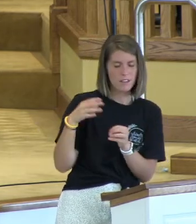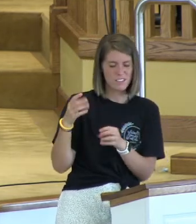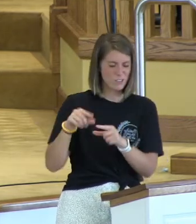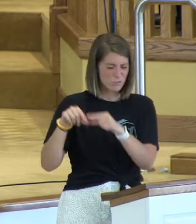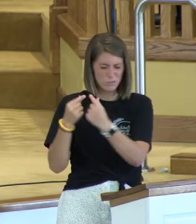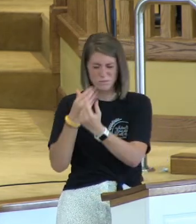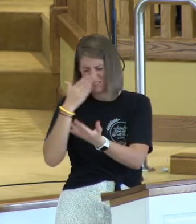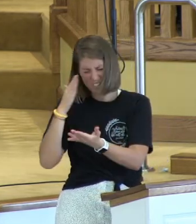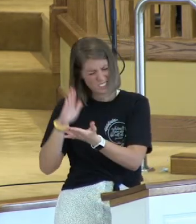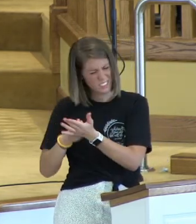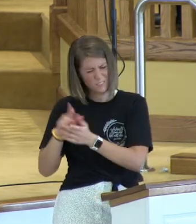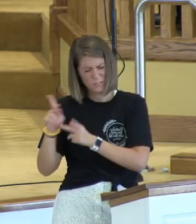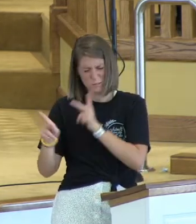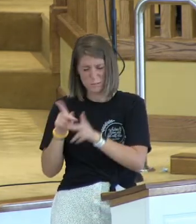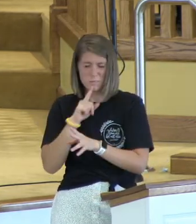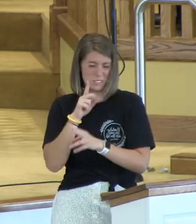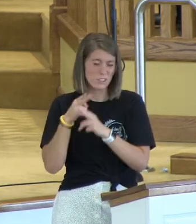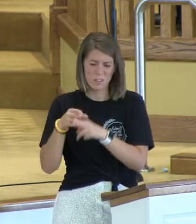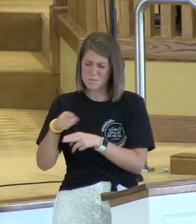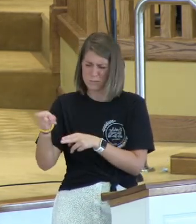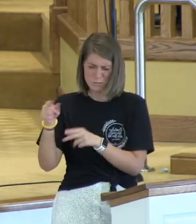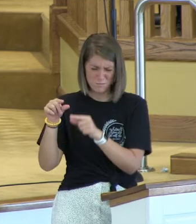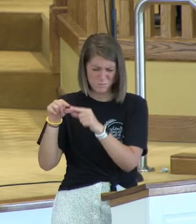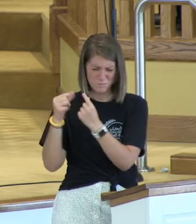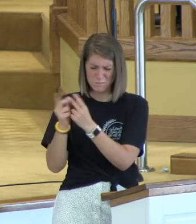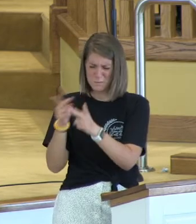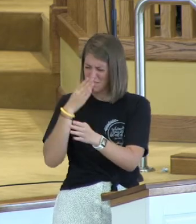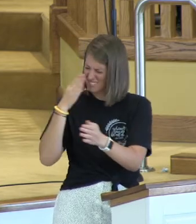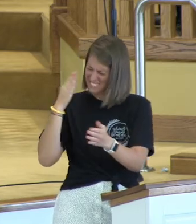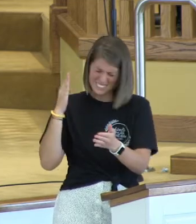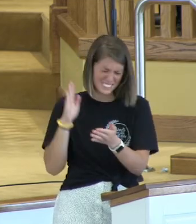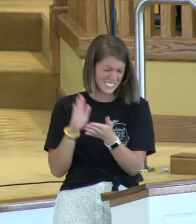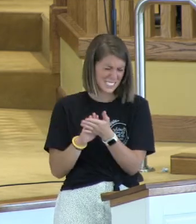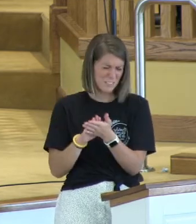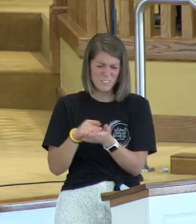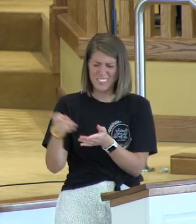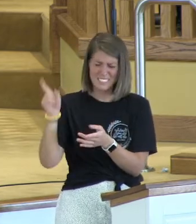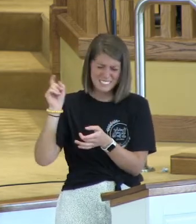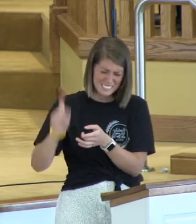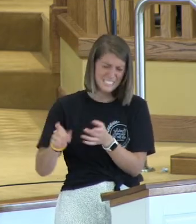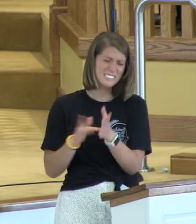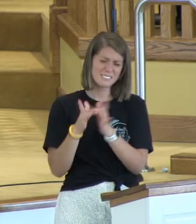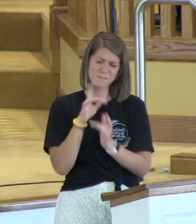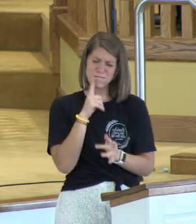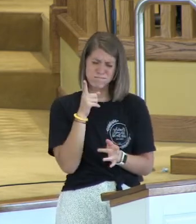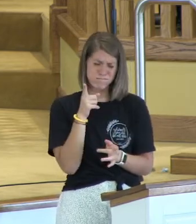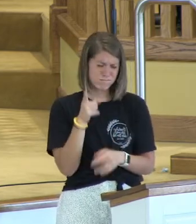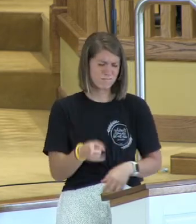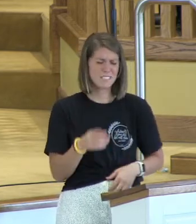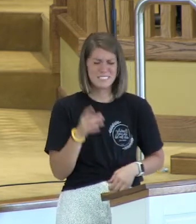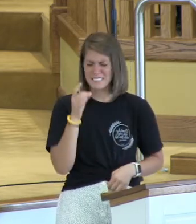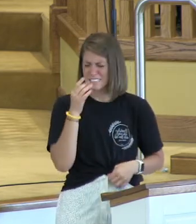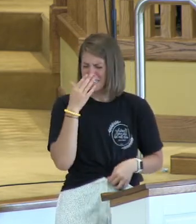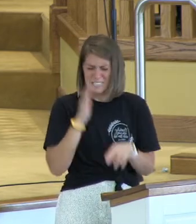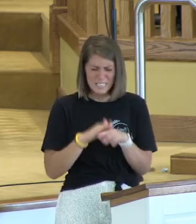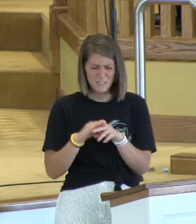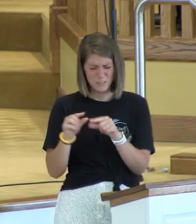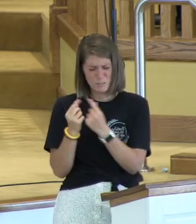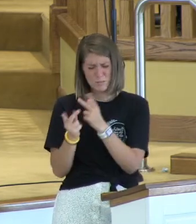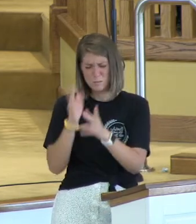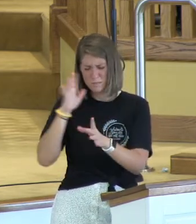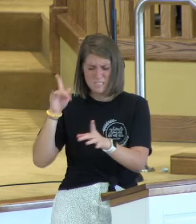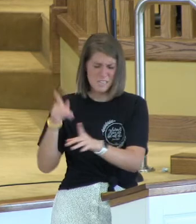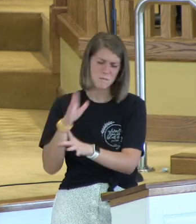evil people, and that's all we can call them, Lord, they're just evil people. They need Jesus desperately, but they're evil. An evil group of people have come in, and they're